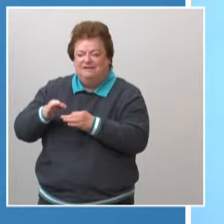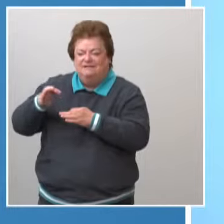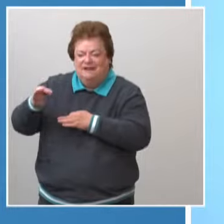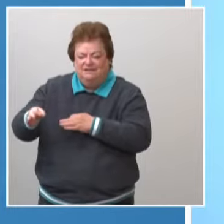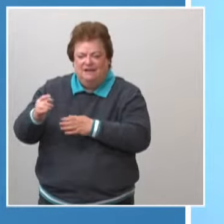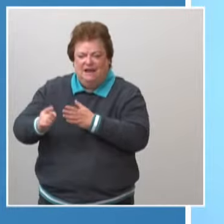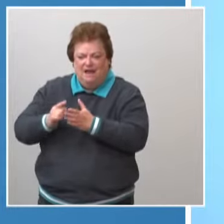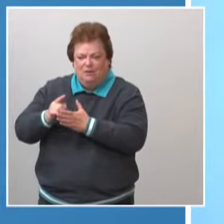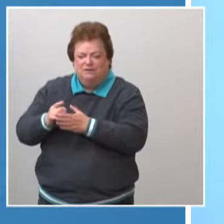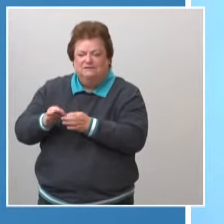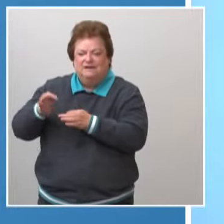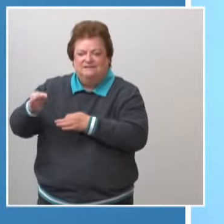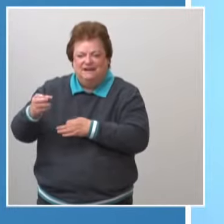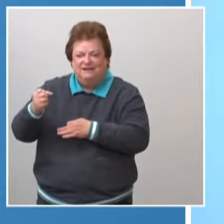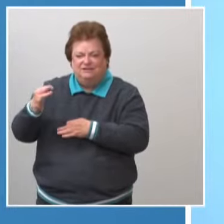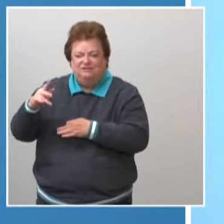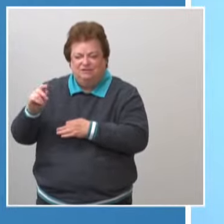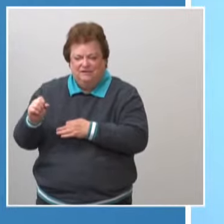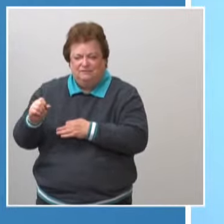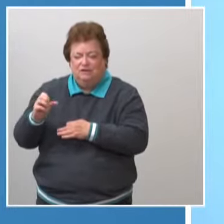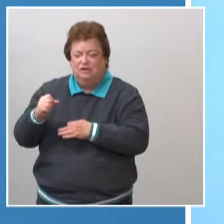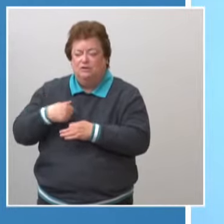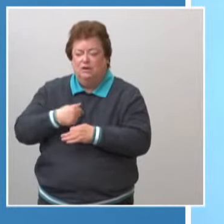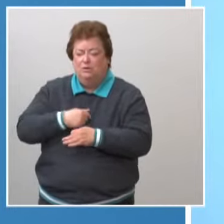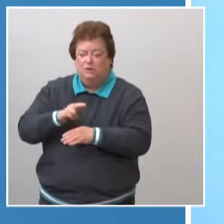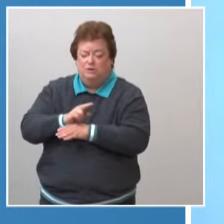are taking on. So we've been able to use all of